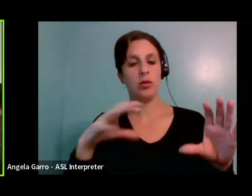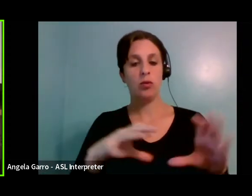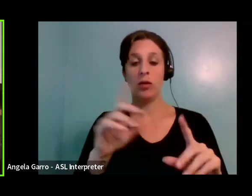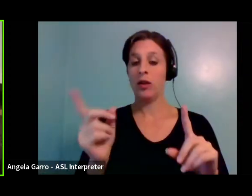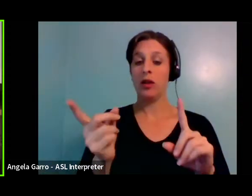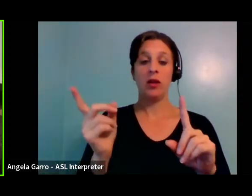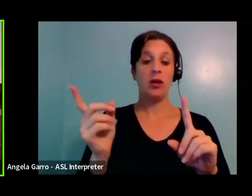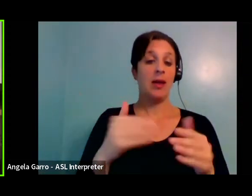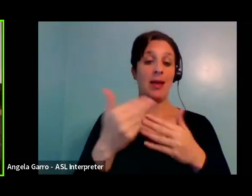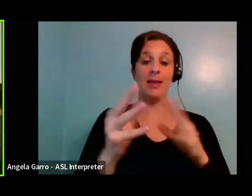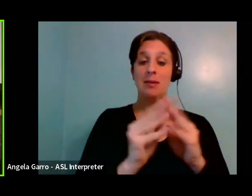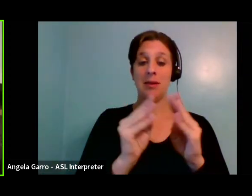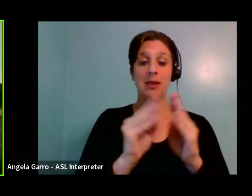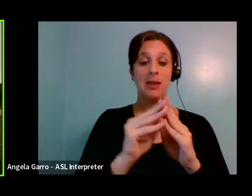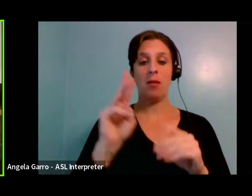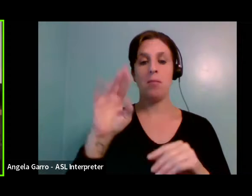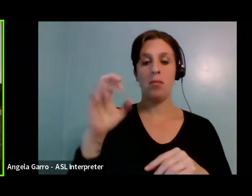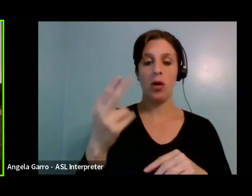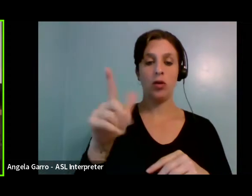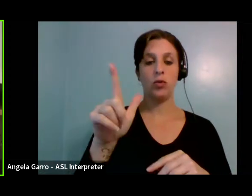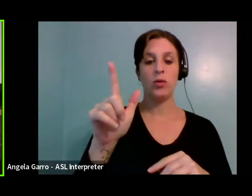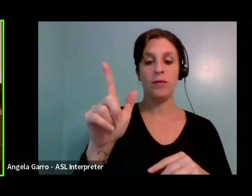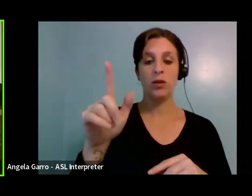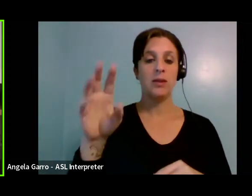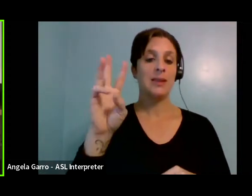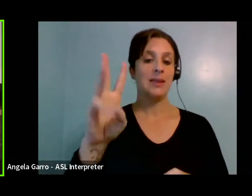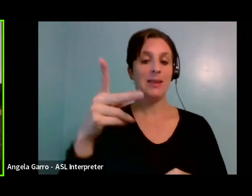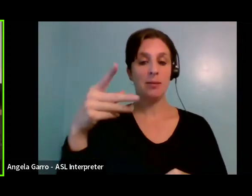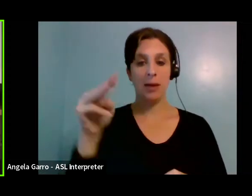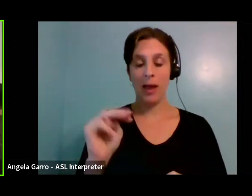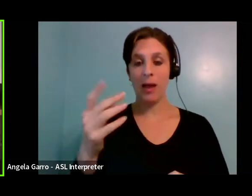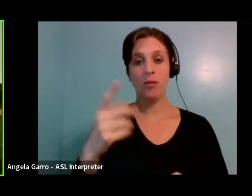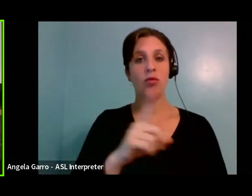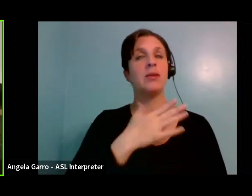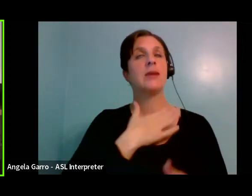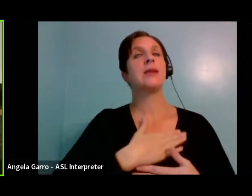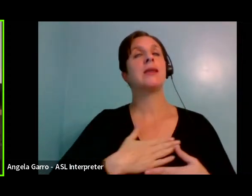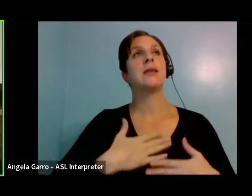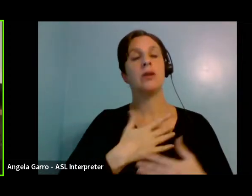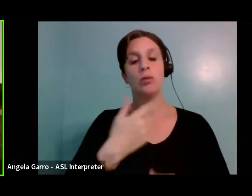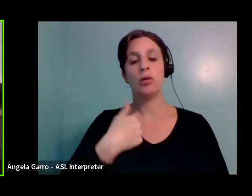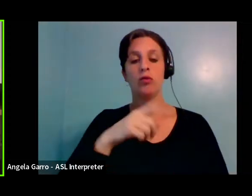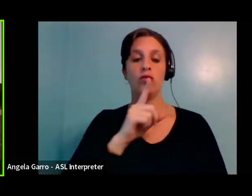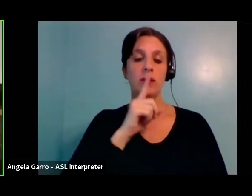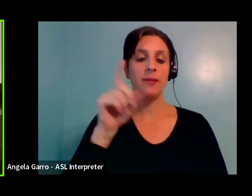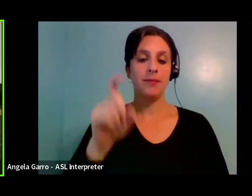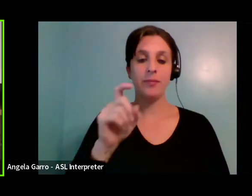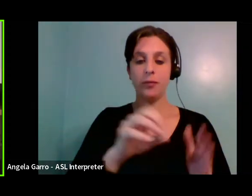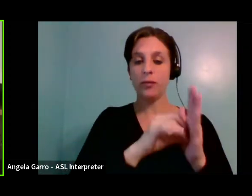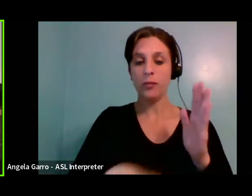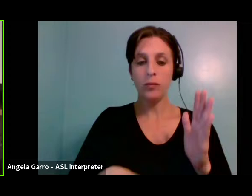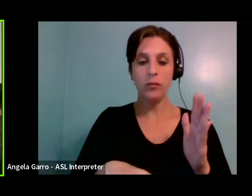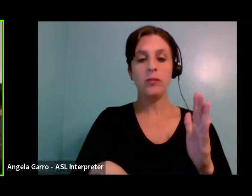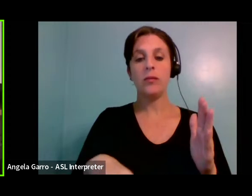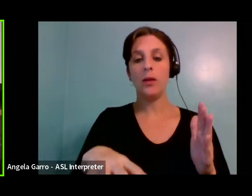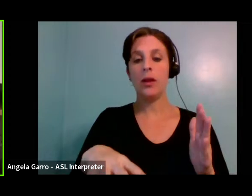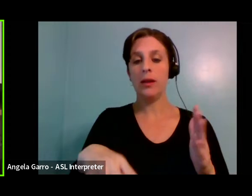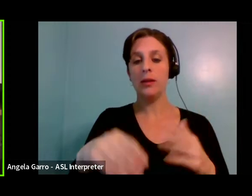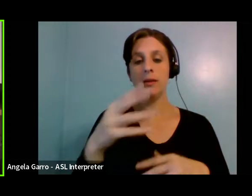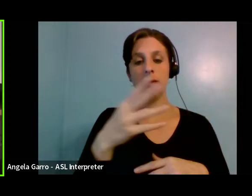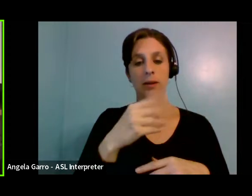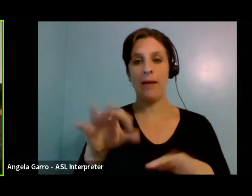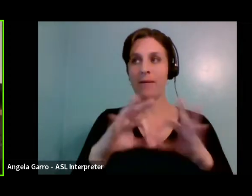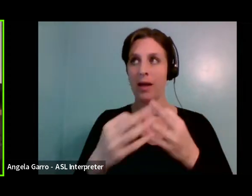6 p.m. And please, we really need students and families, other folks from the district to